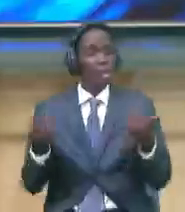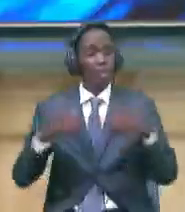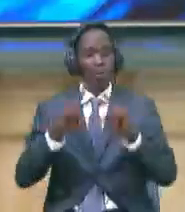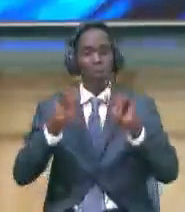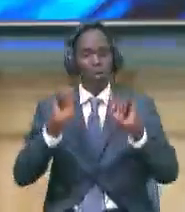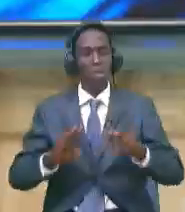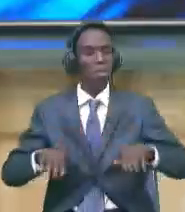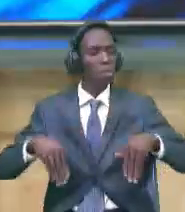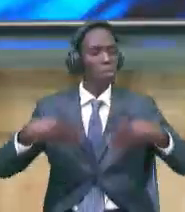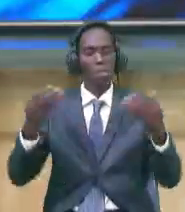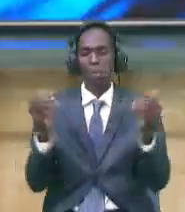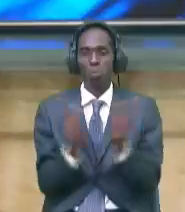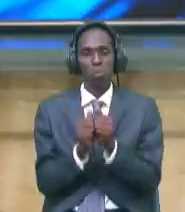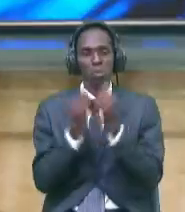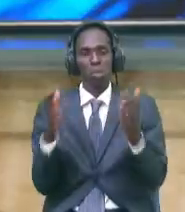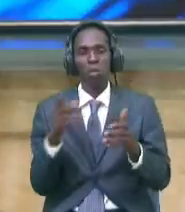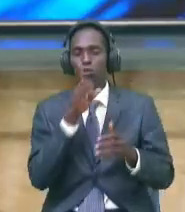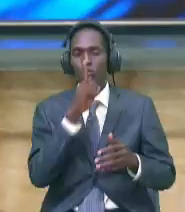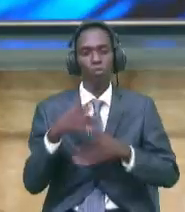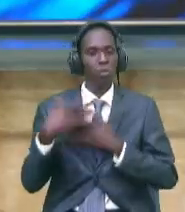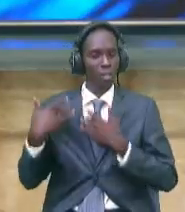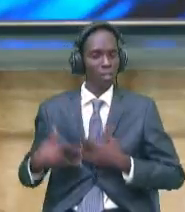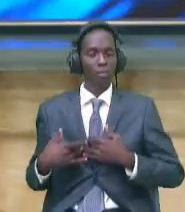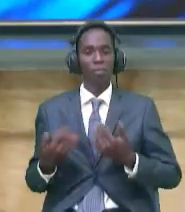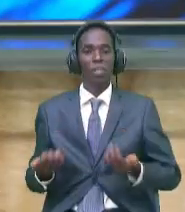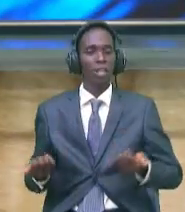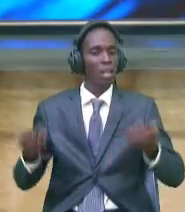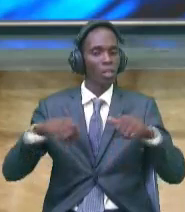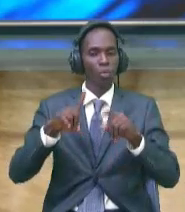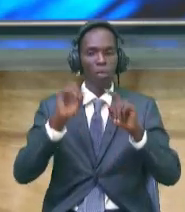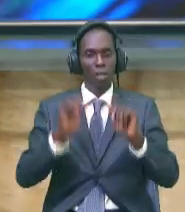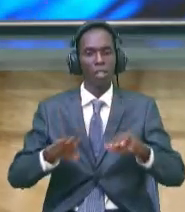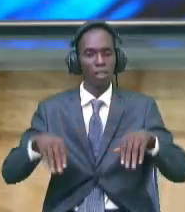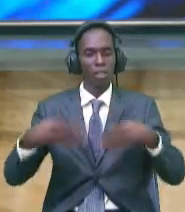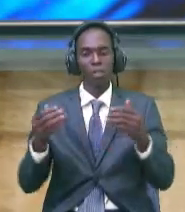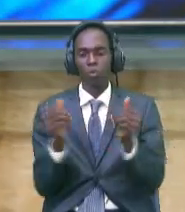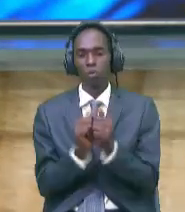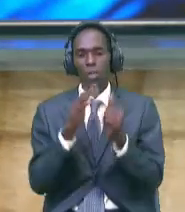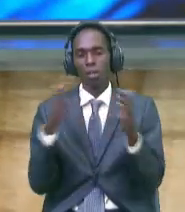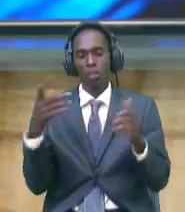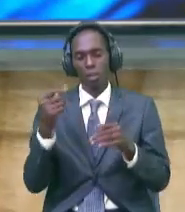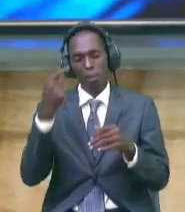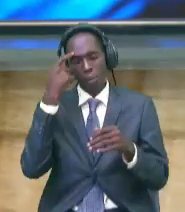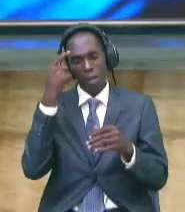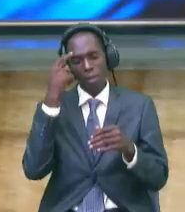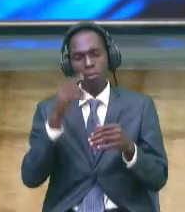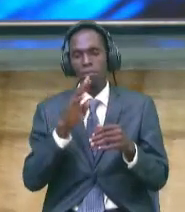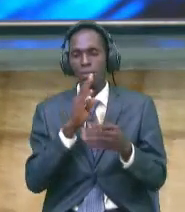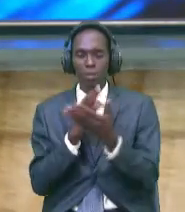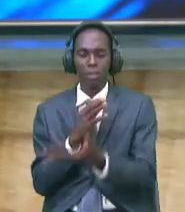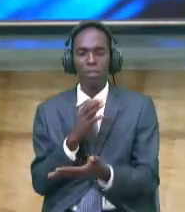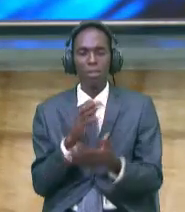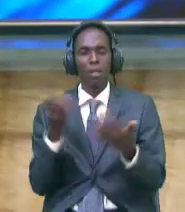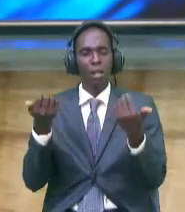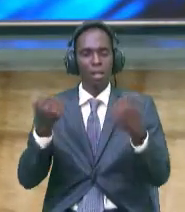heartlessly, the heart is not there. Anybody can give without the mind is not there. Anybody can give, okay, they